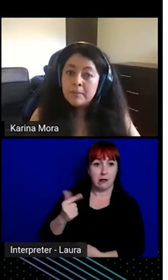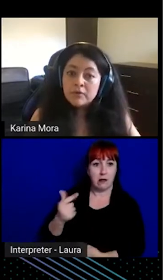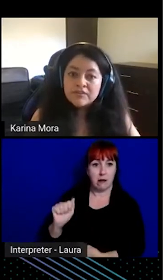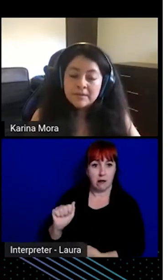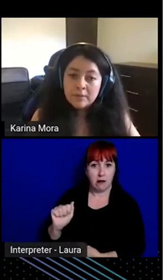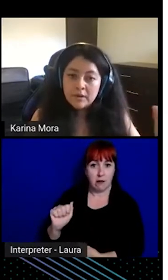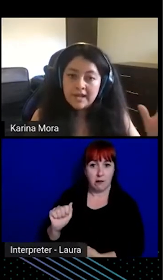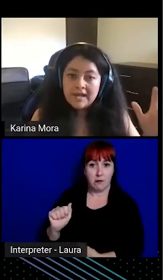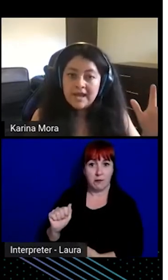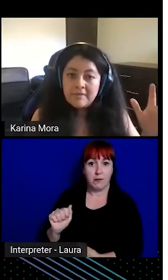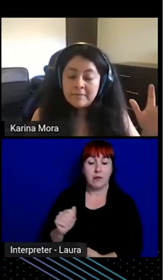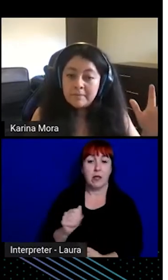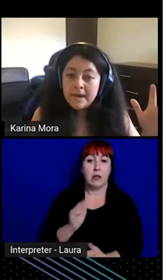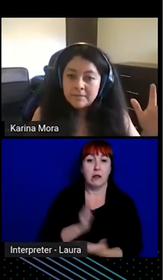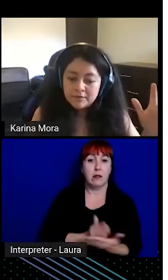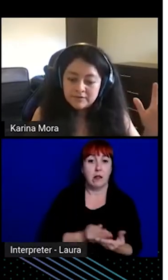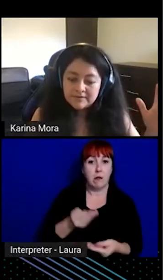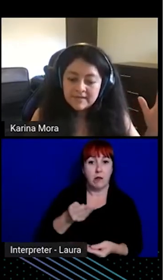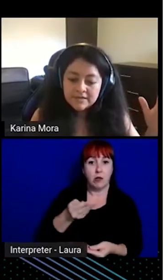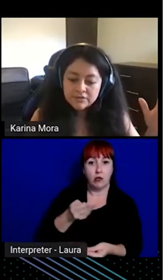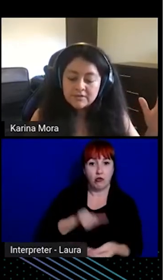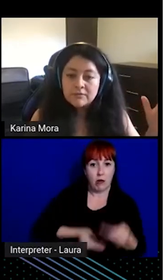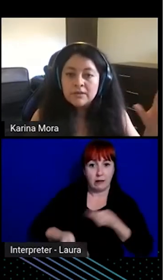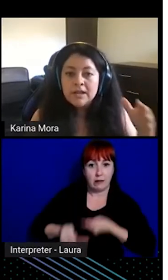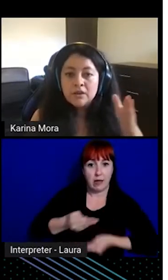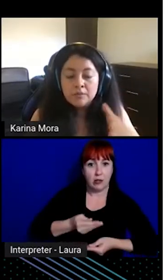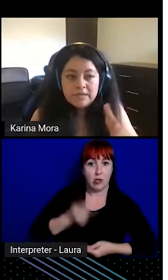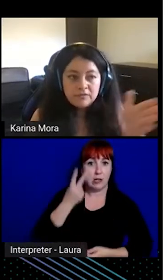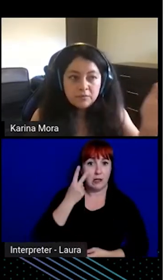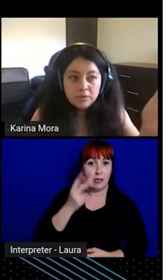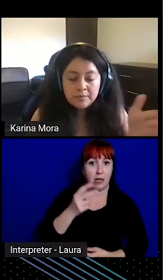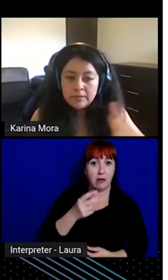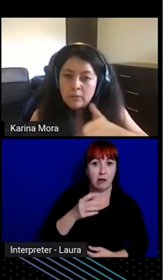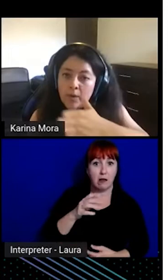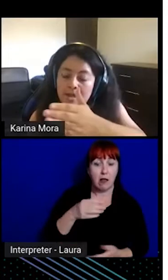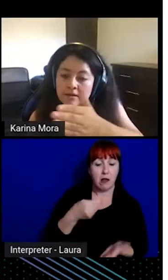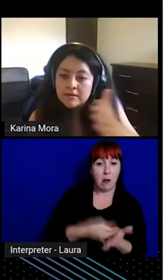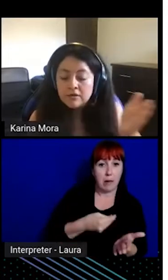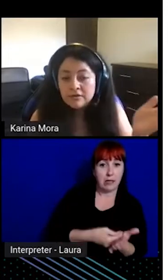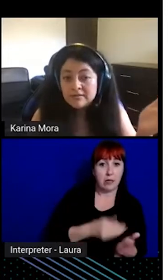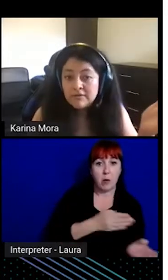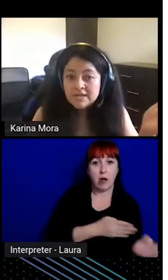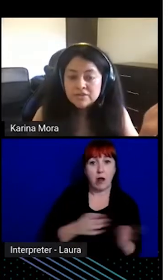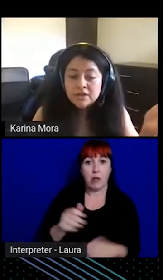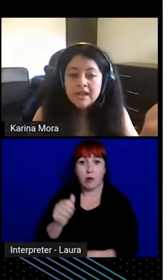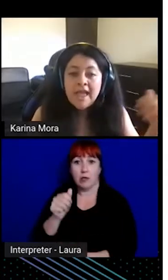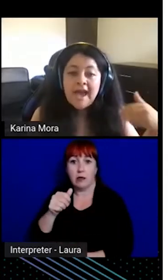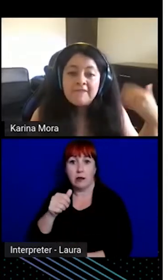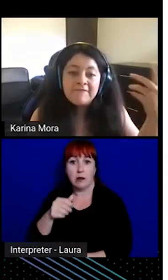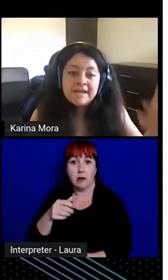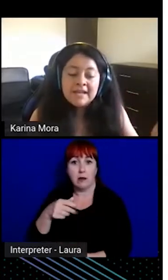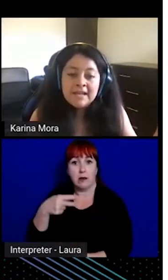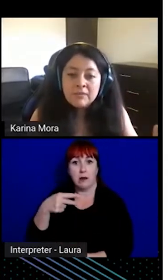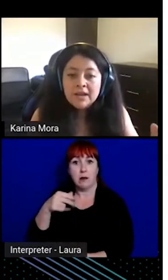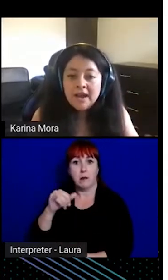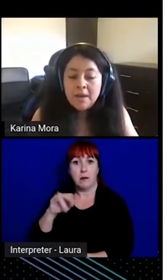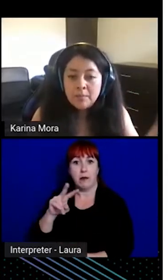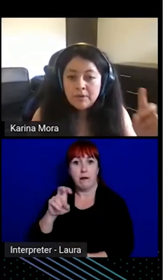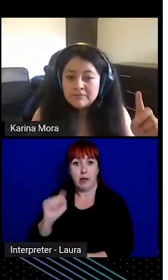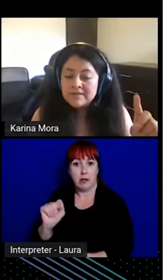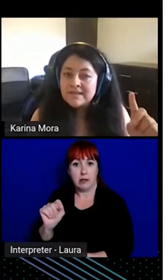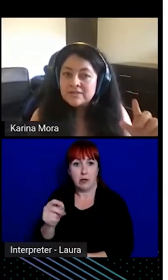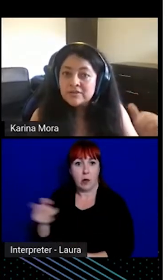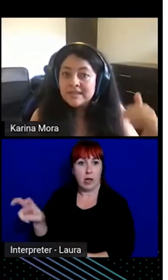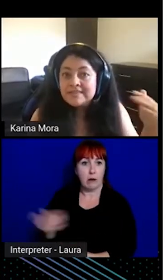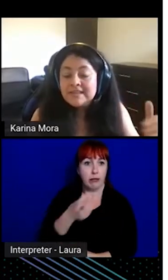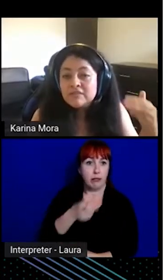be composable. I have a pivot transaction that will allow me to move in one another direction. And finally, I will have